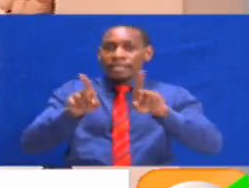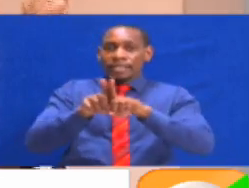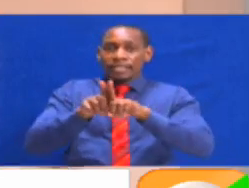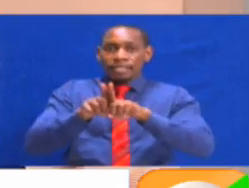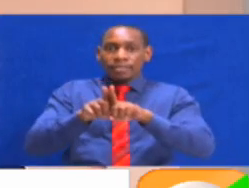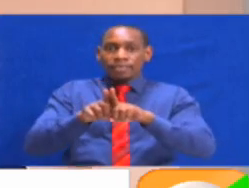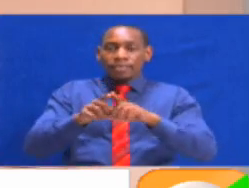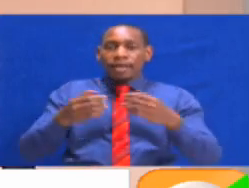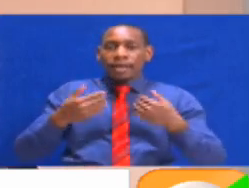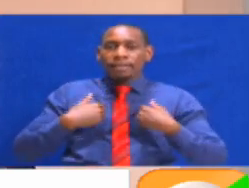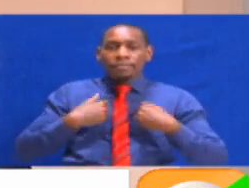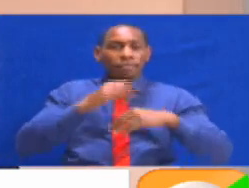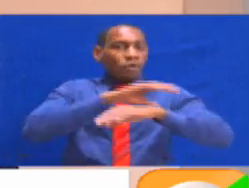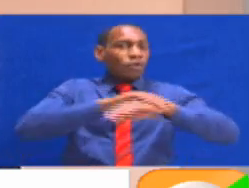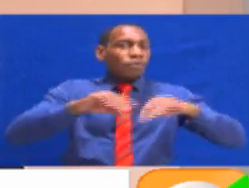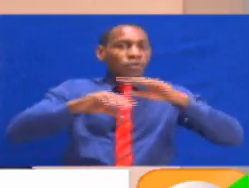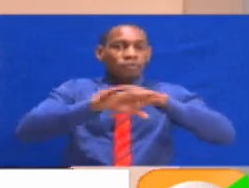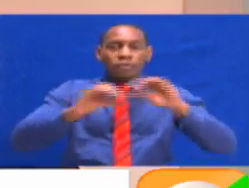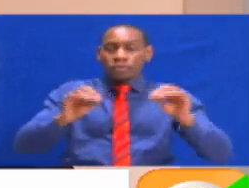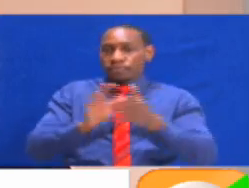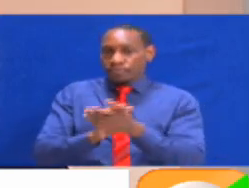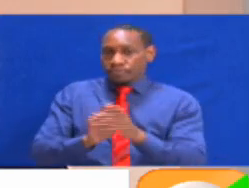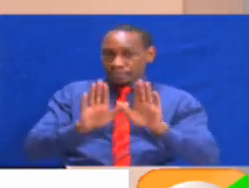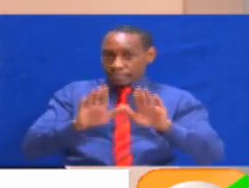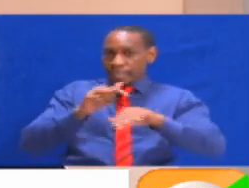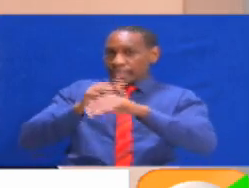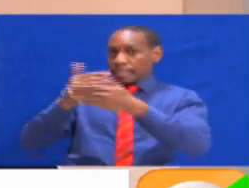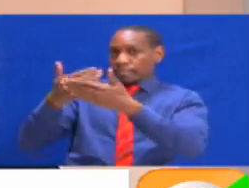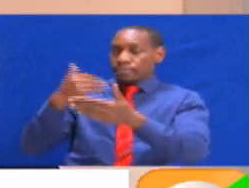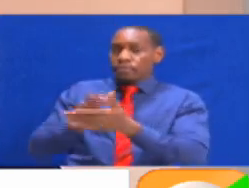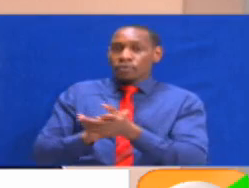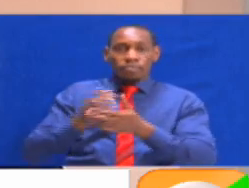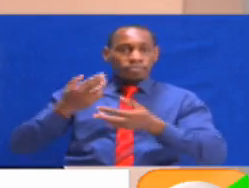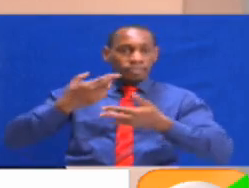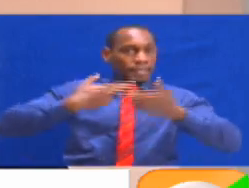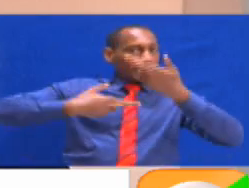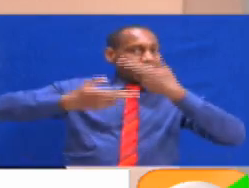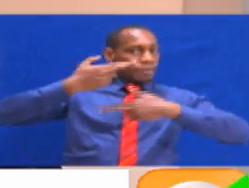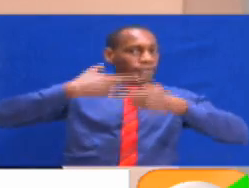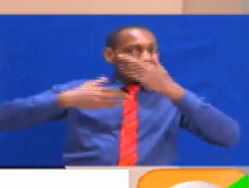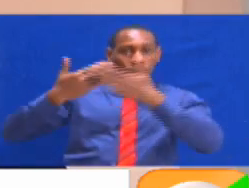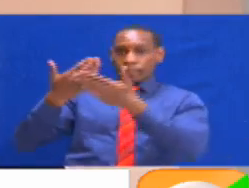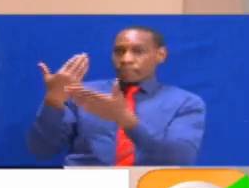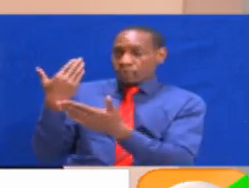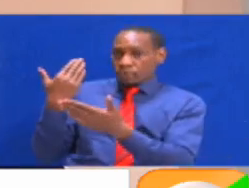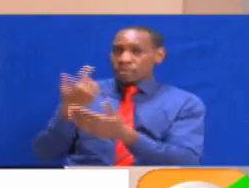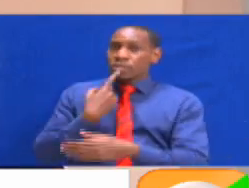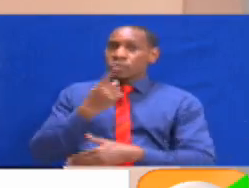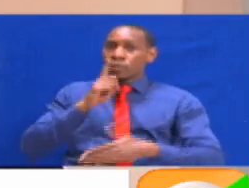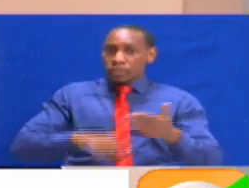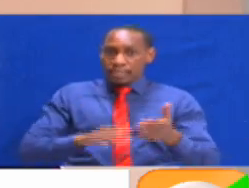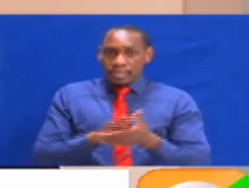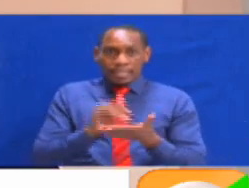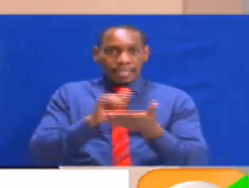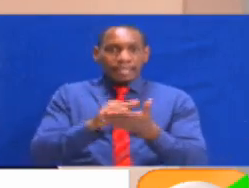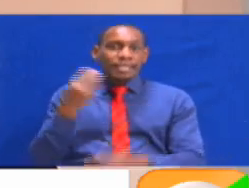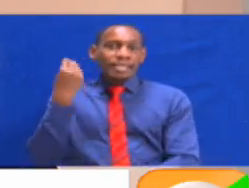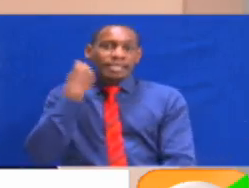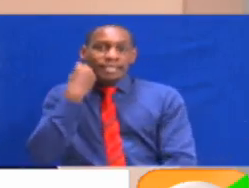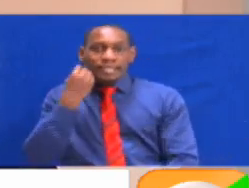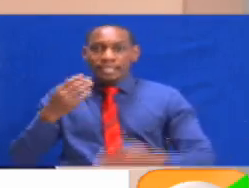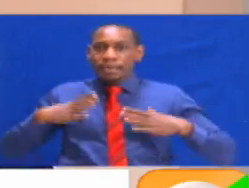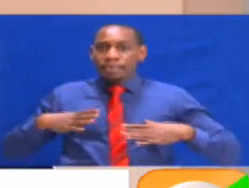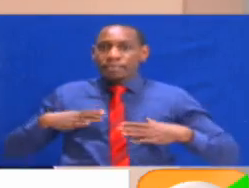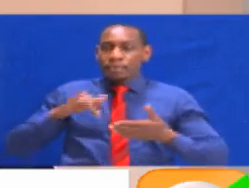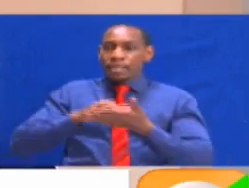come with a lot of discomfort. You see, initially, and it's good to track back where we came from. Initially, we were told, this is a disease of guys